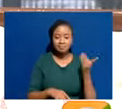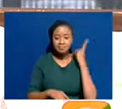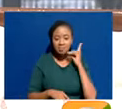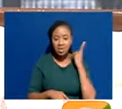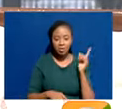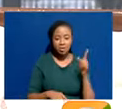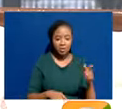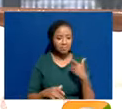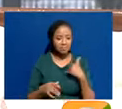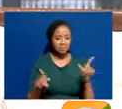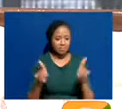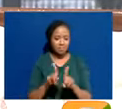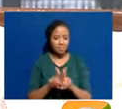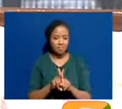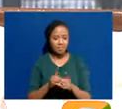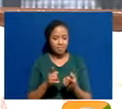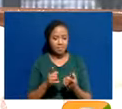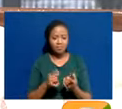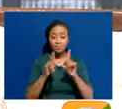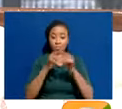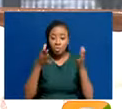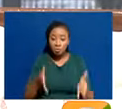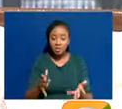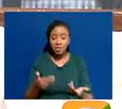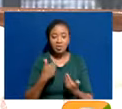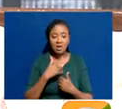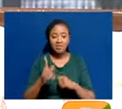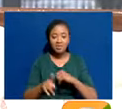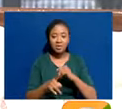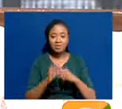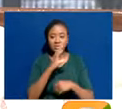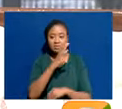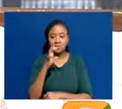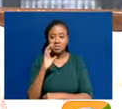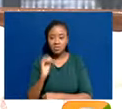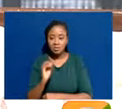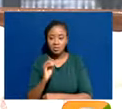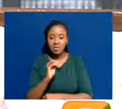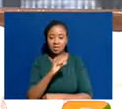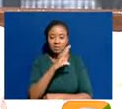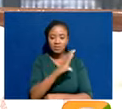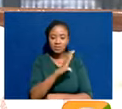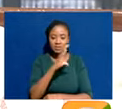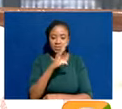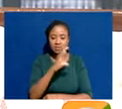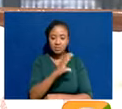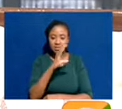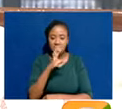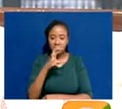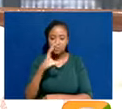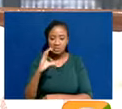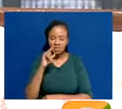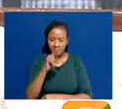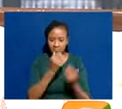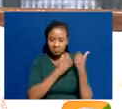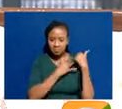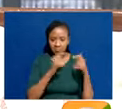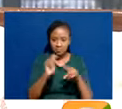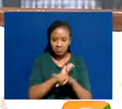innovation? I have a chief officer now for startups. Just a few weeks ago, we've trained 100 young people